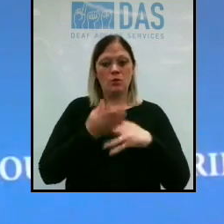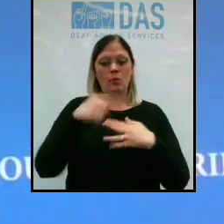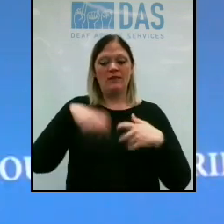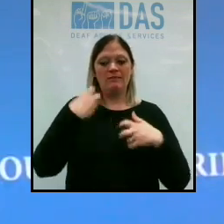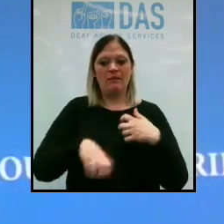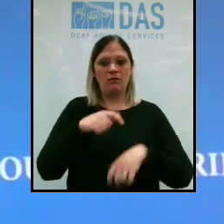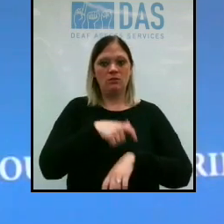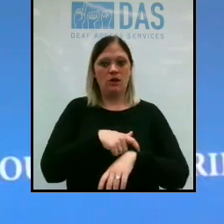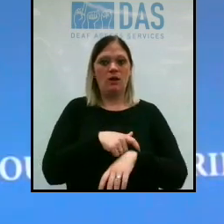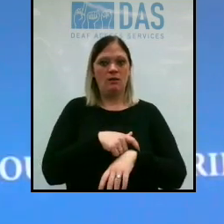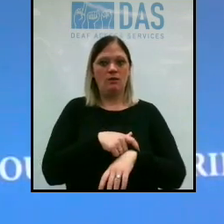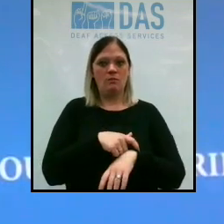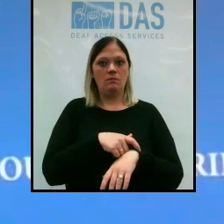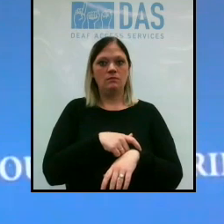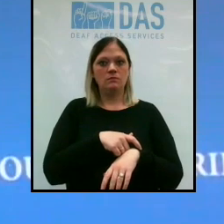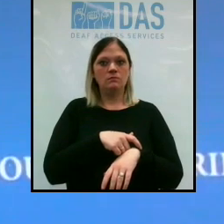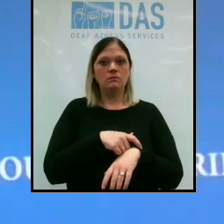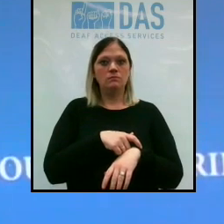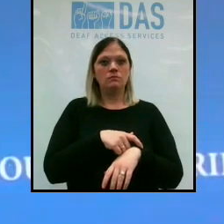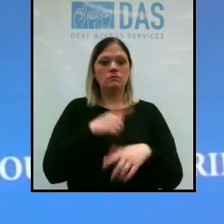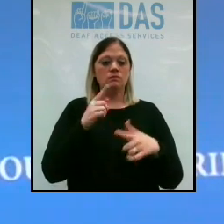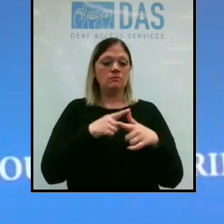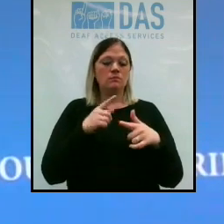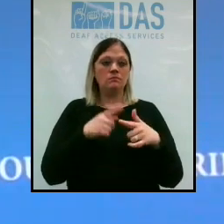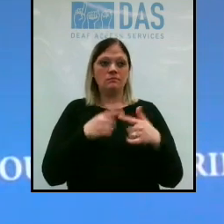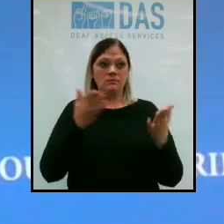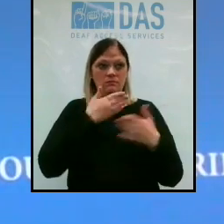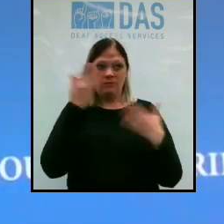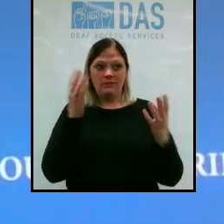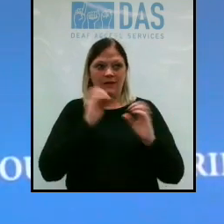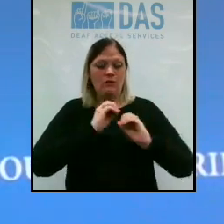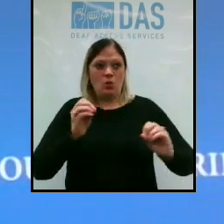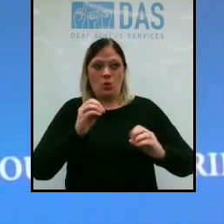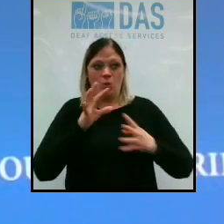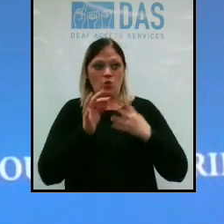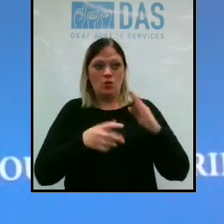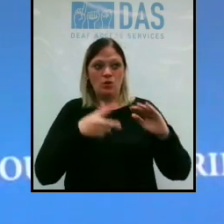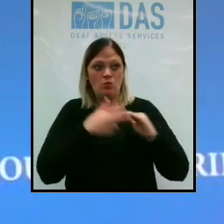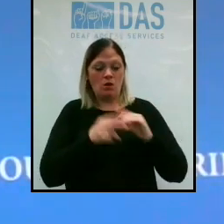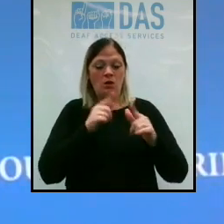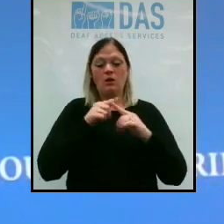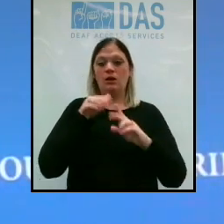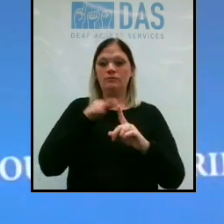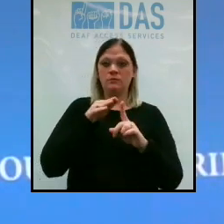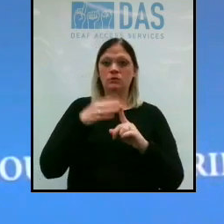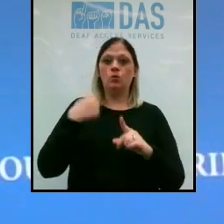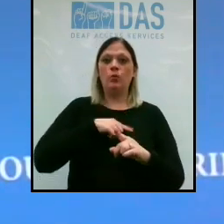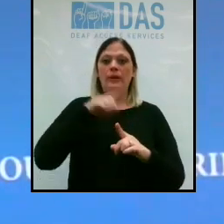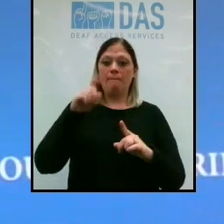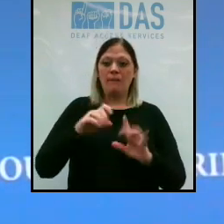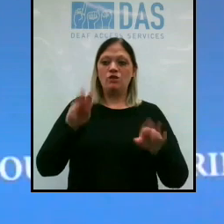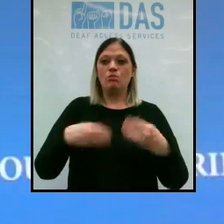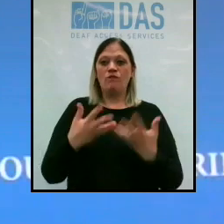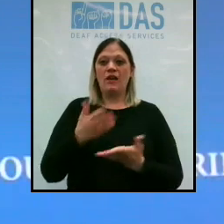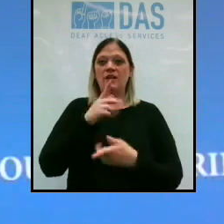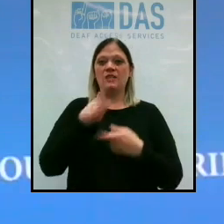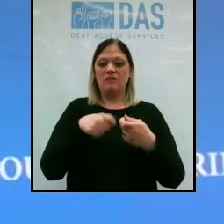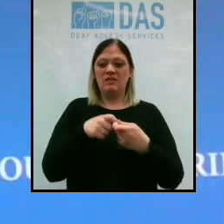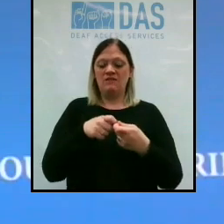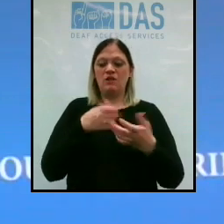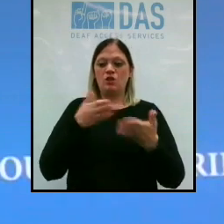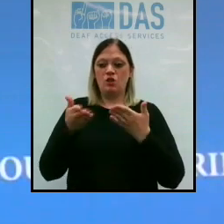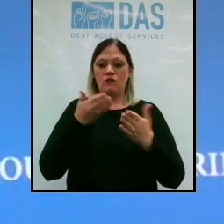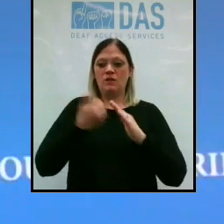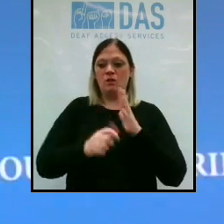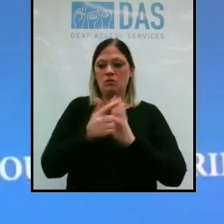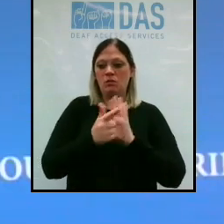time, which we then have no choice of cutting people. And I remind everybody that we have to provide certain services under the law, so if we